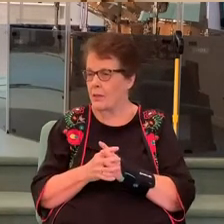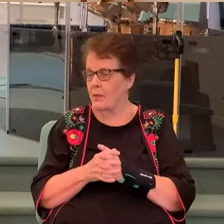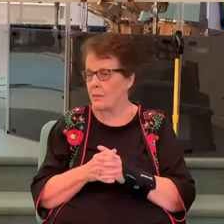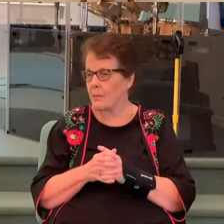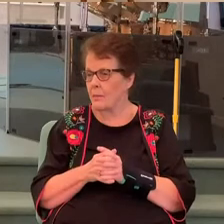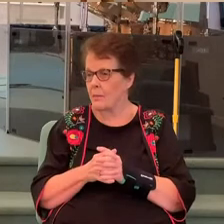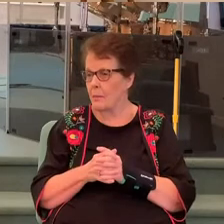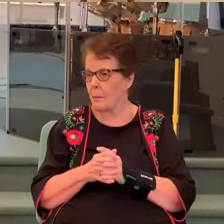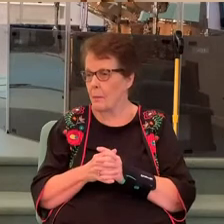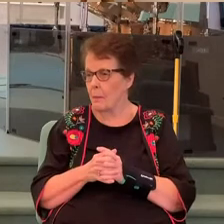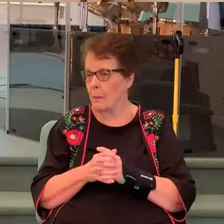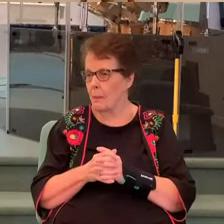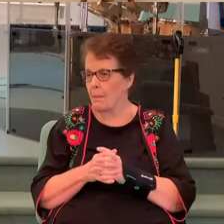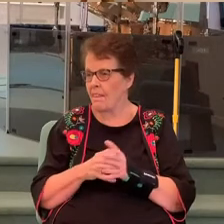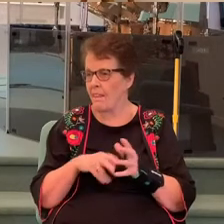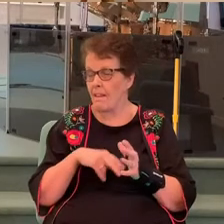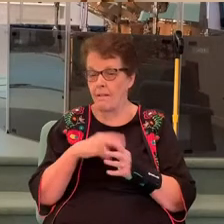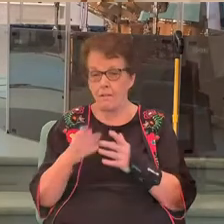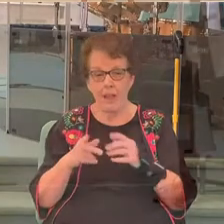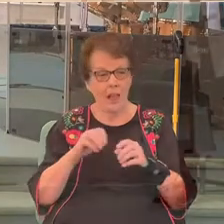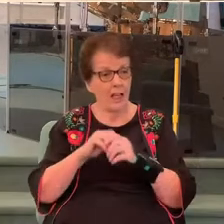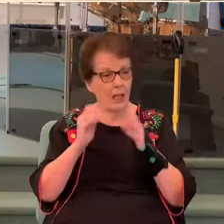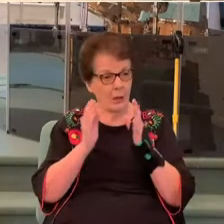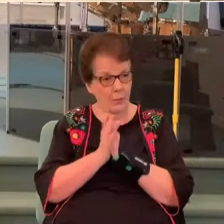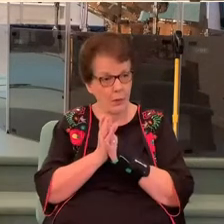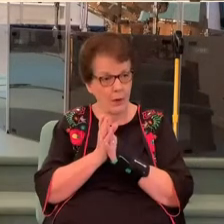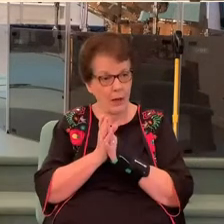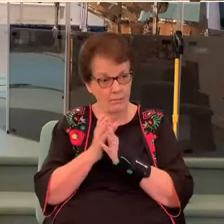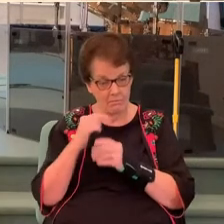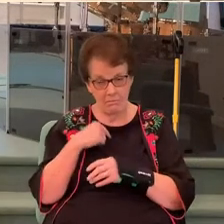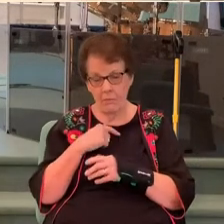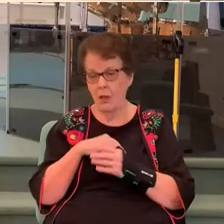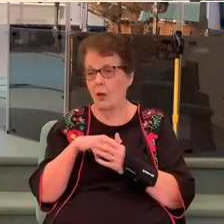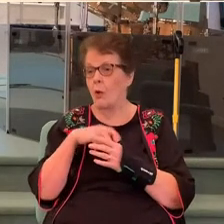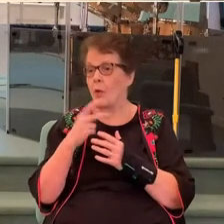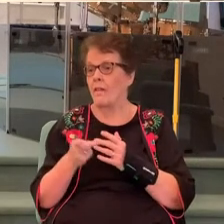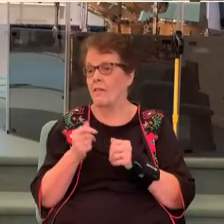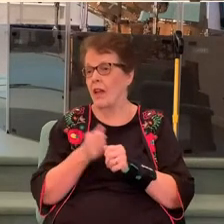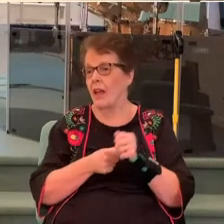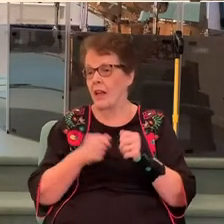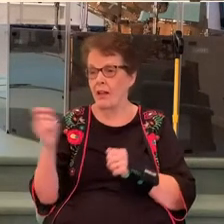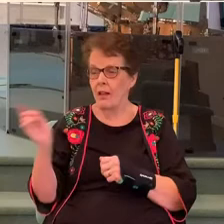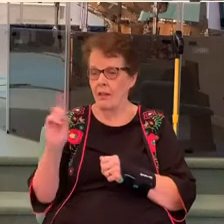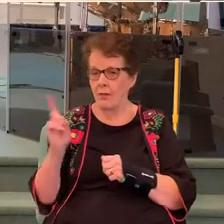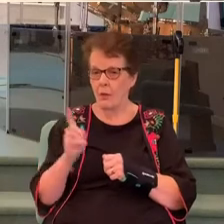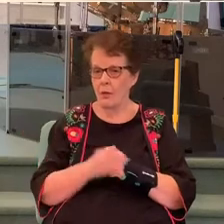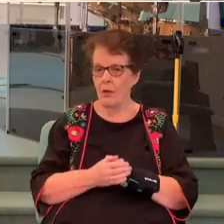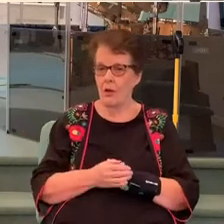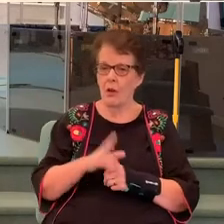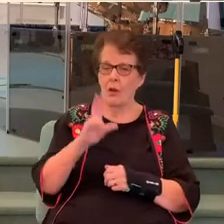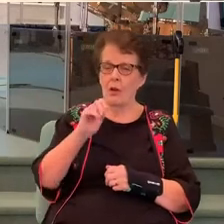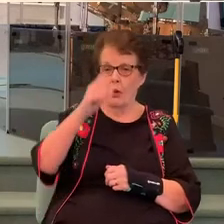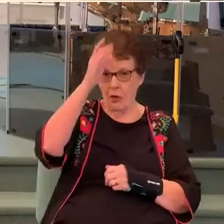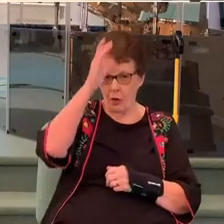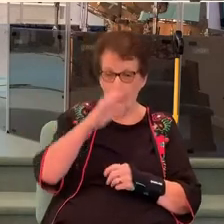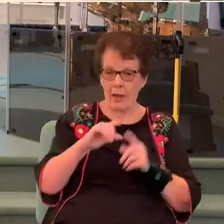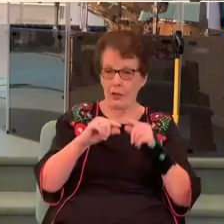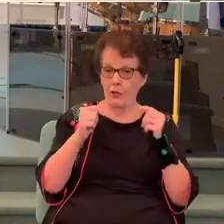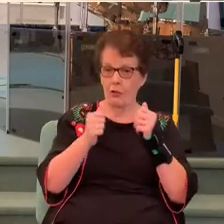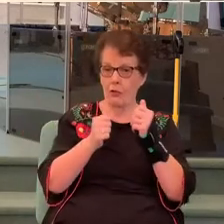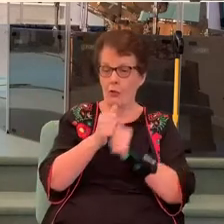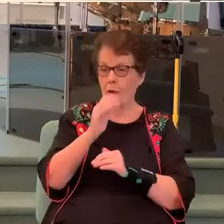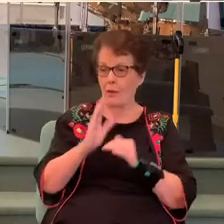here, we fail everywhere." Let me read that again. "No man is greater than his prayer